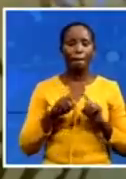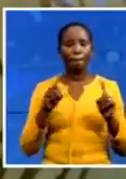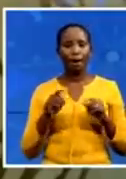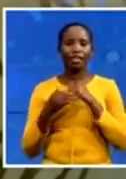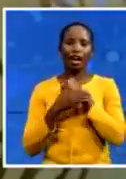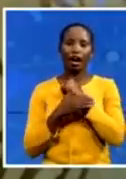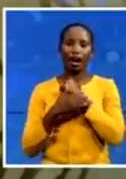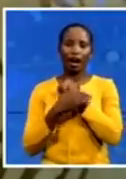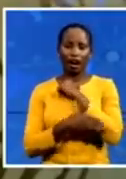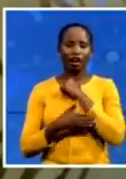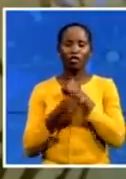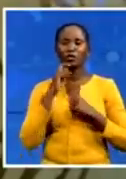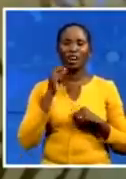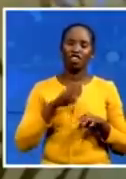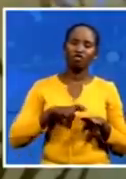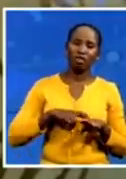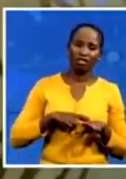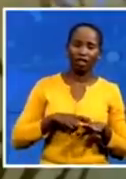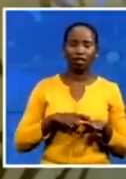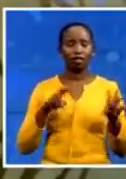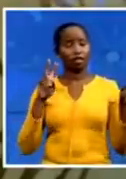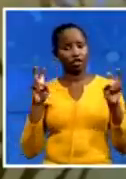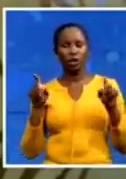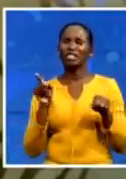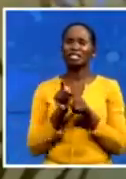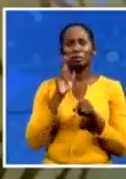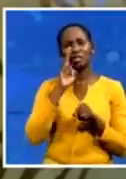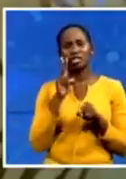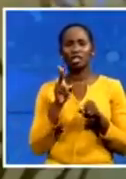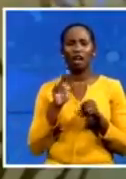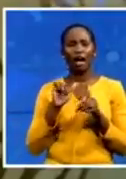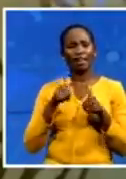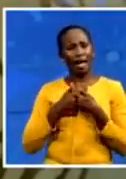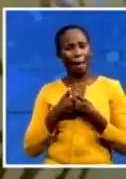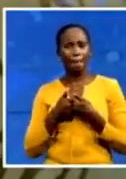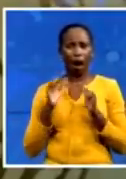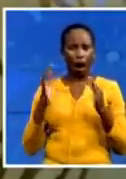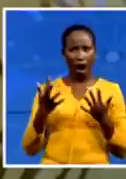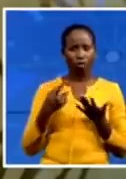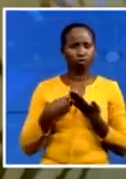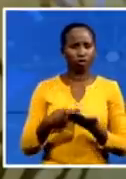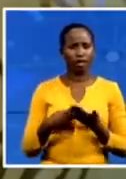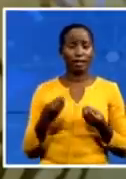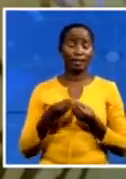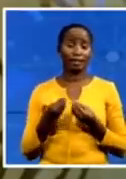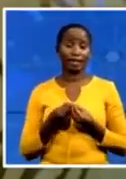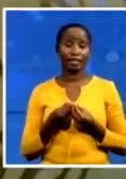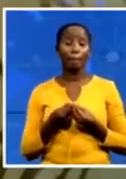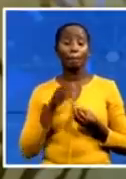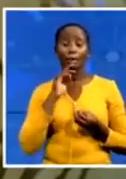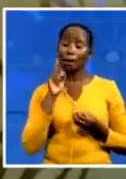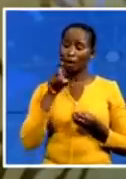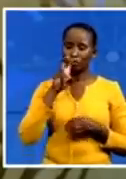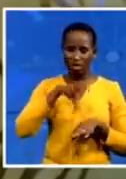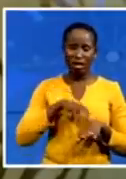a zero-sum game of how we can discuss things. And there's so many more discussions that we need to be having. Not that race isn't important,